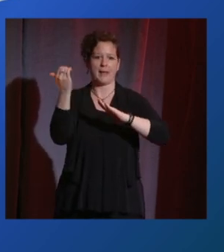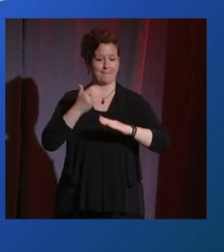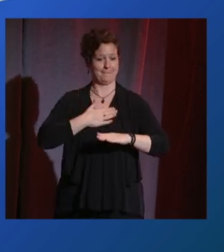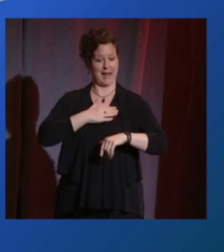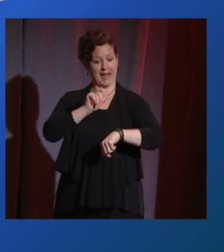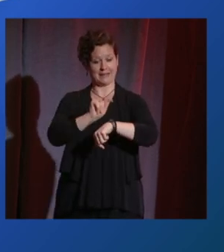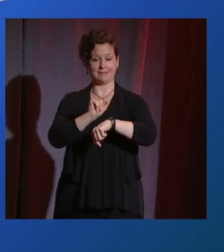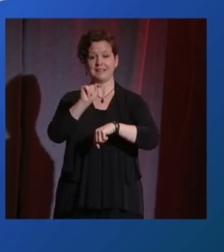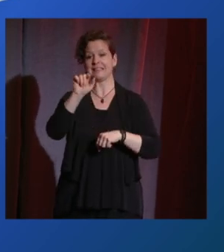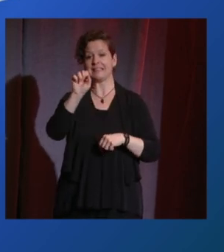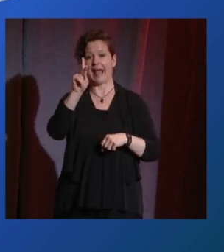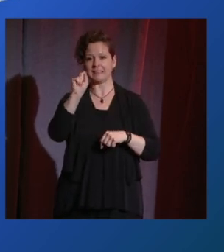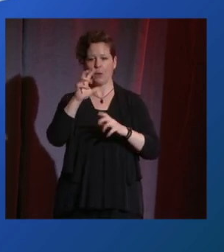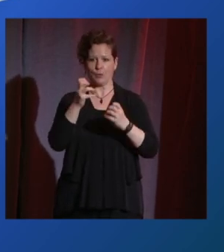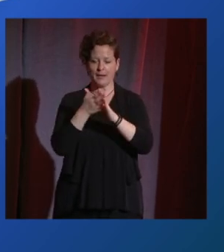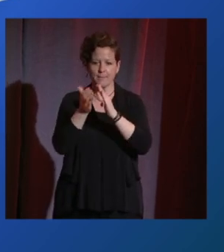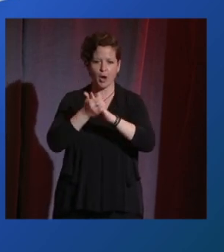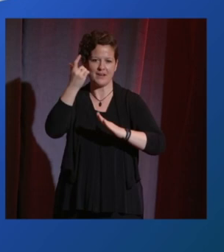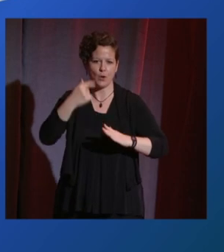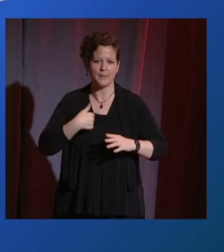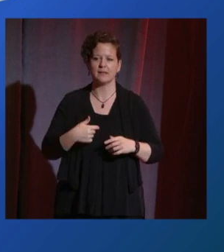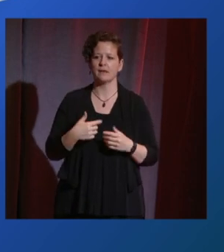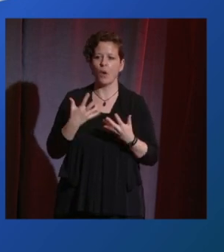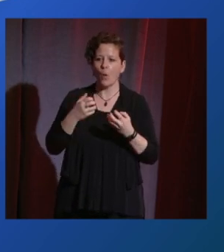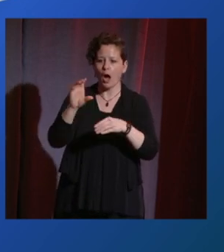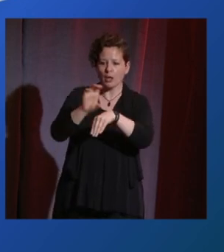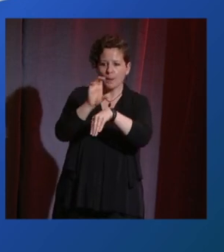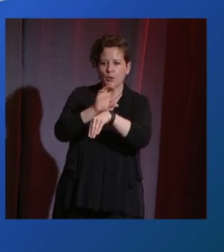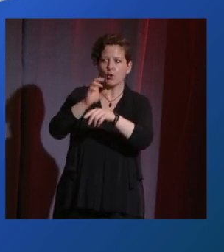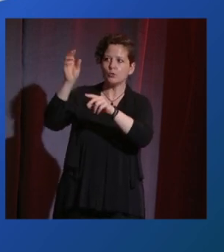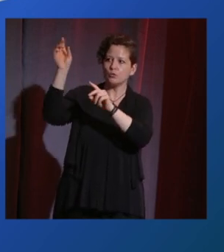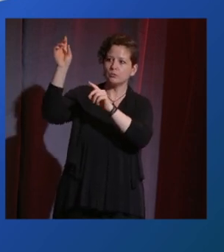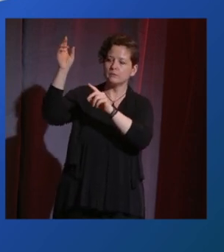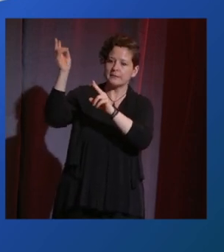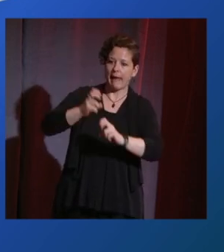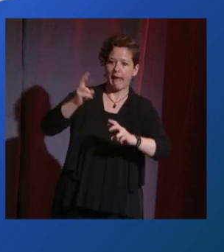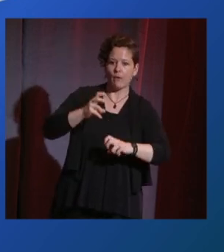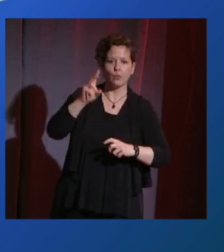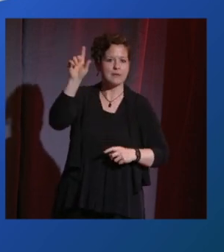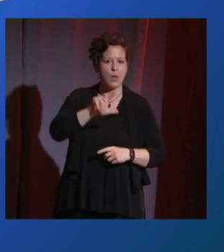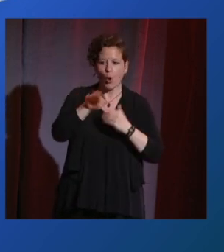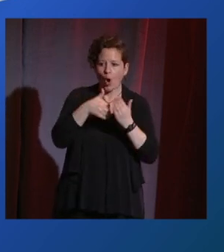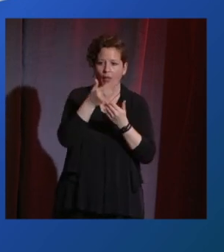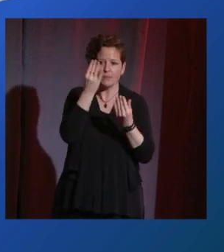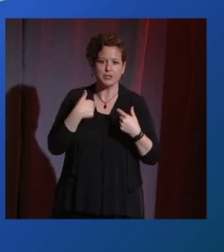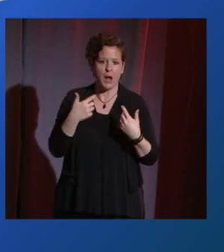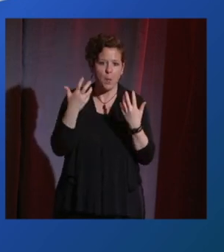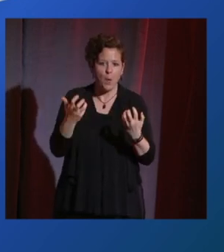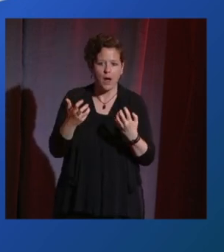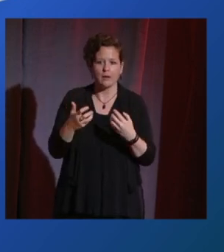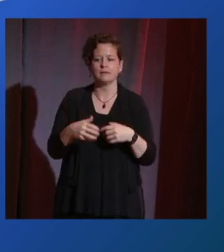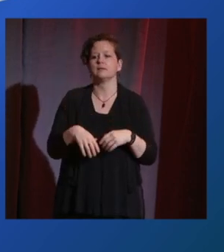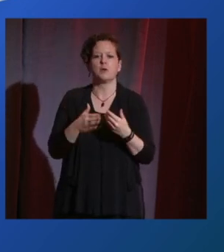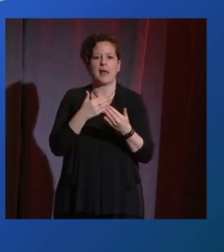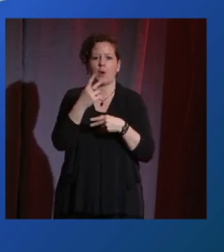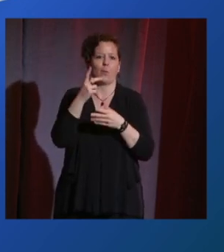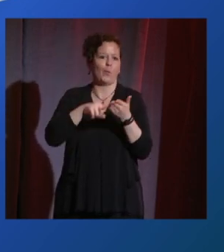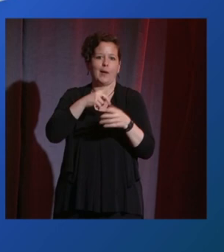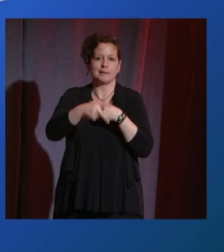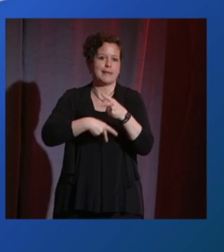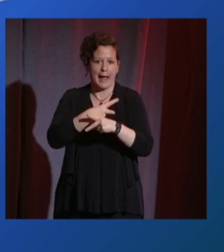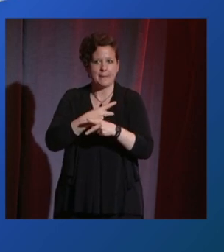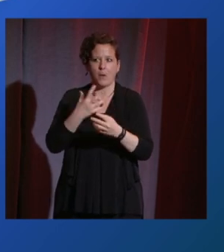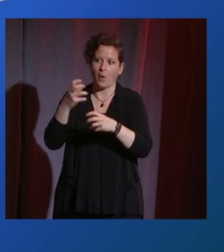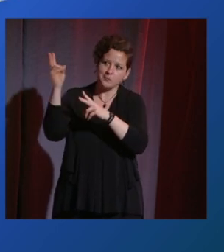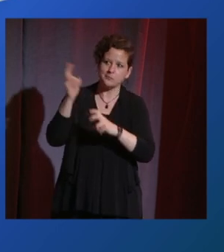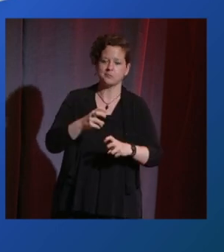wanted computers to download all the data I wanted whether it was from YouTube or anything else